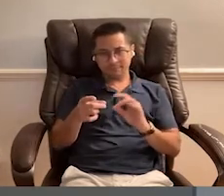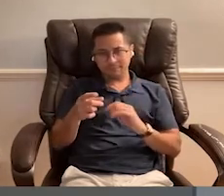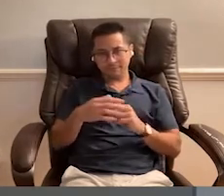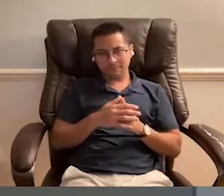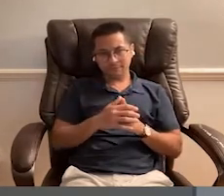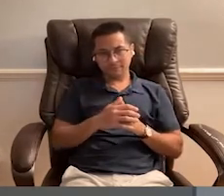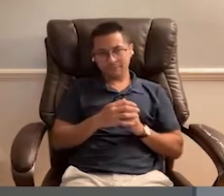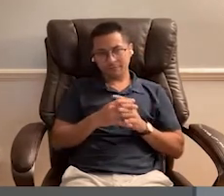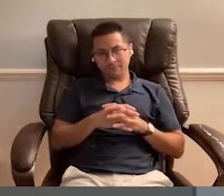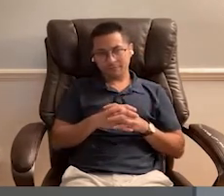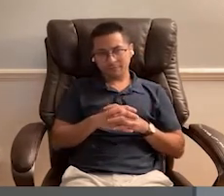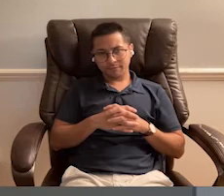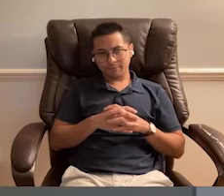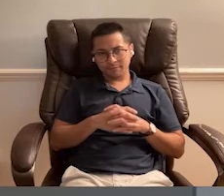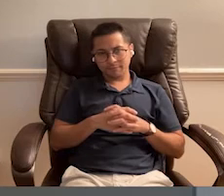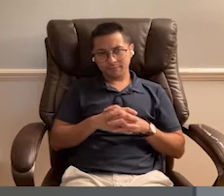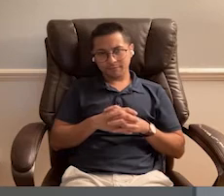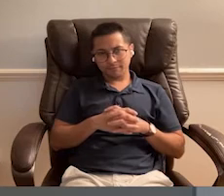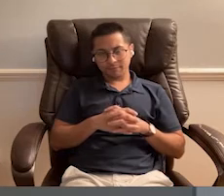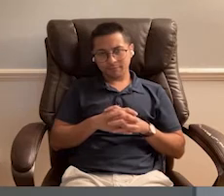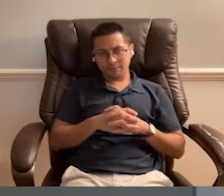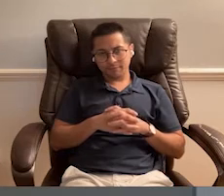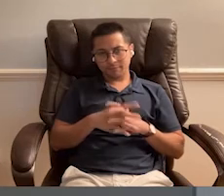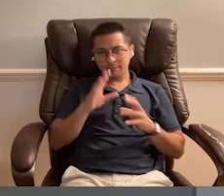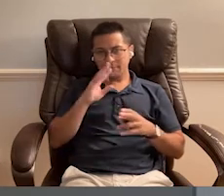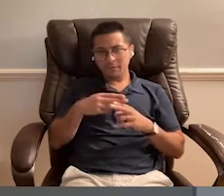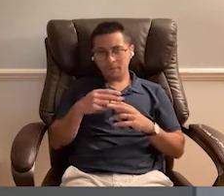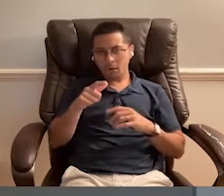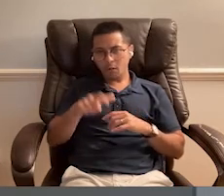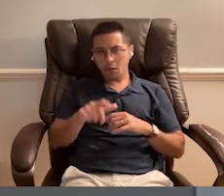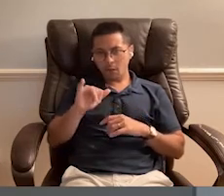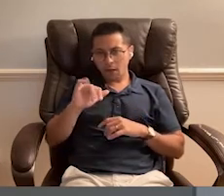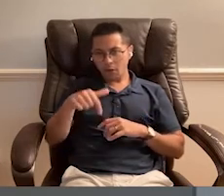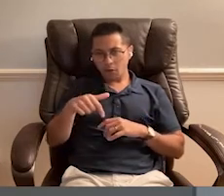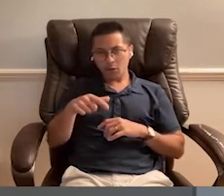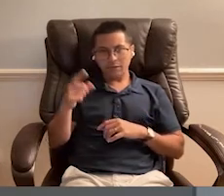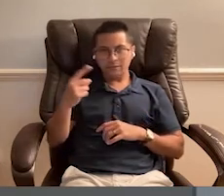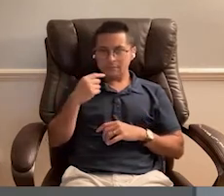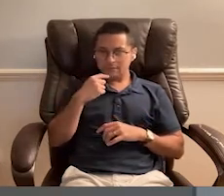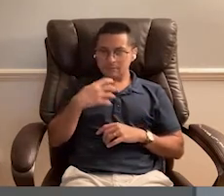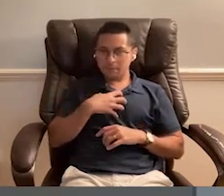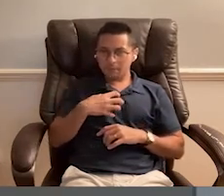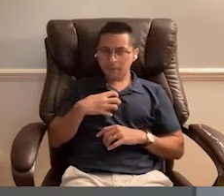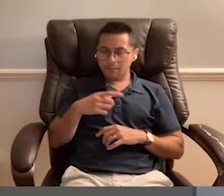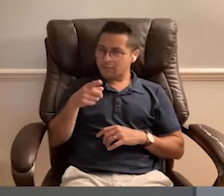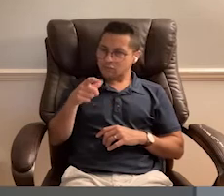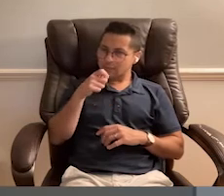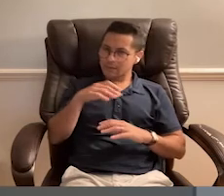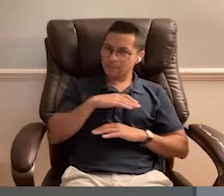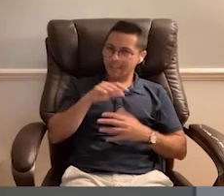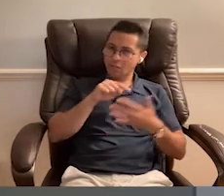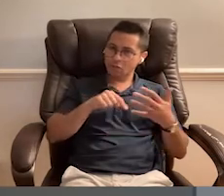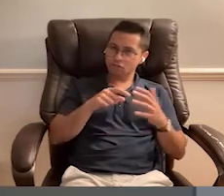70 or less, that's pretty low IQ. I mean, exceptionally low IQ. Guessing that someone who claims that they were, or they